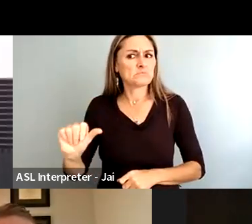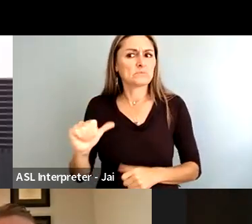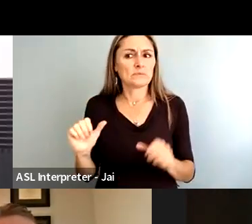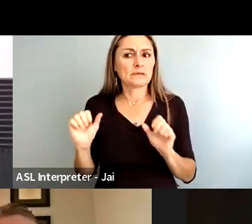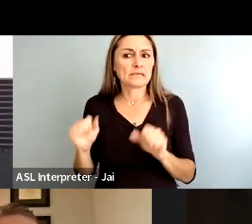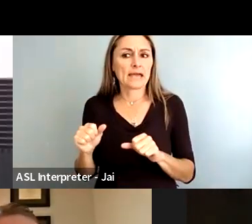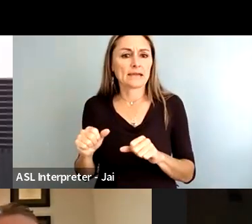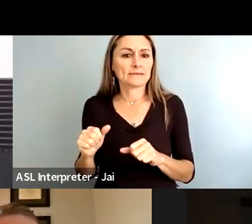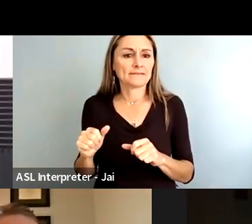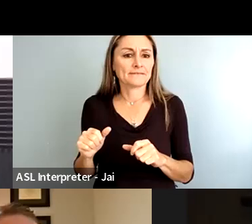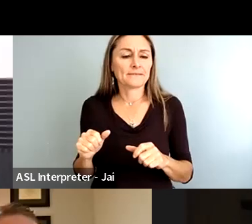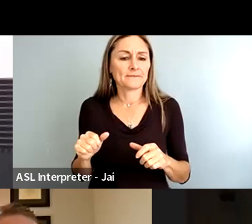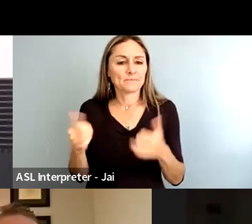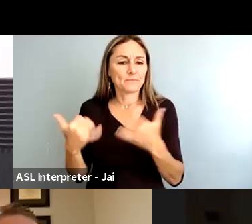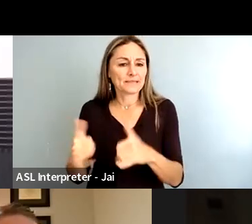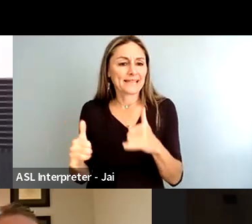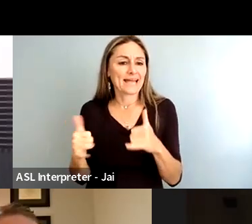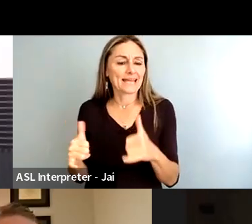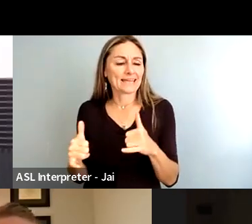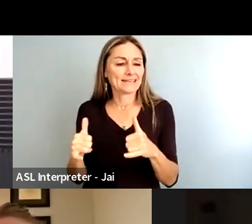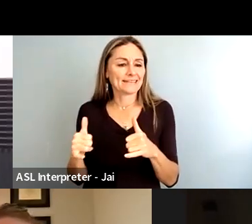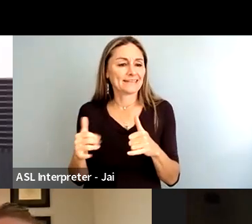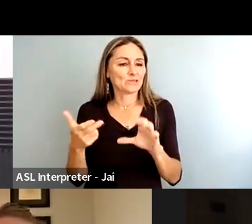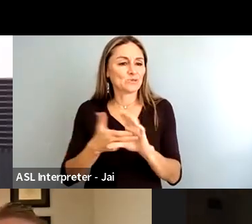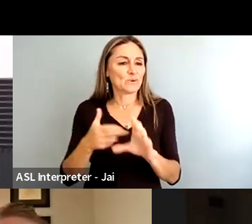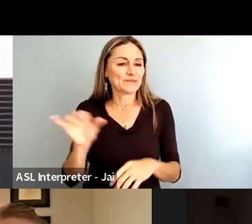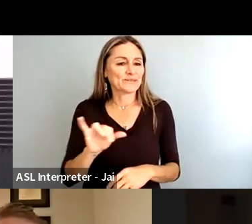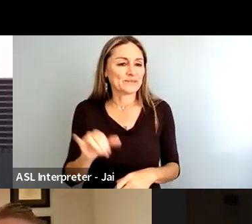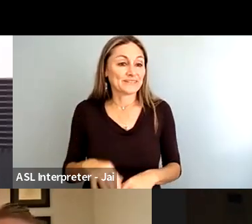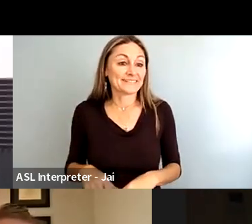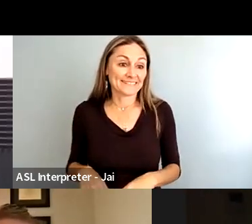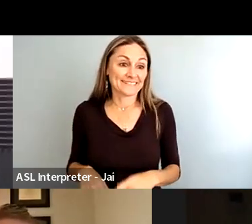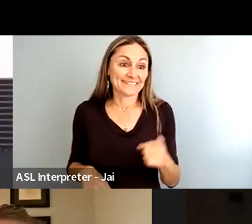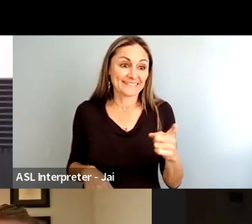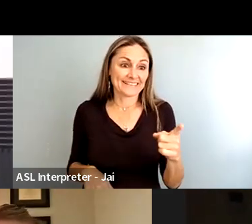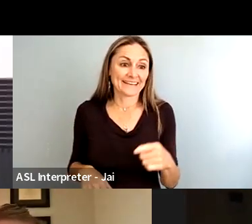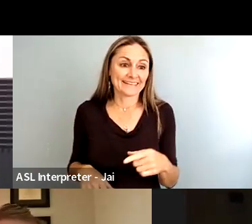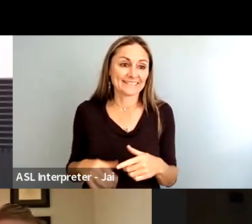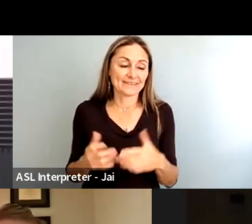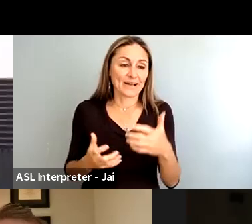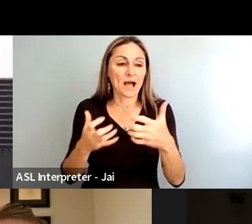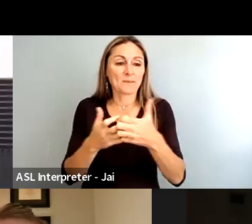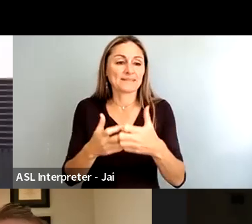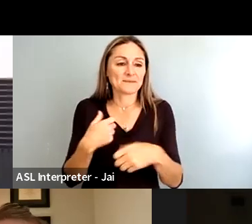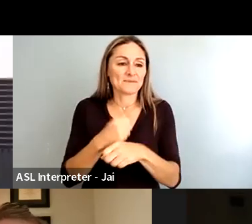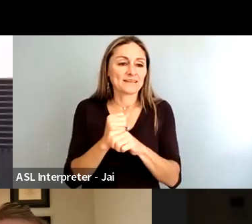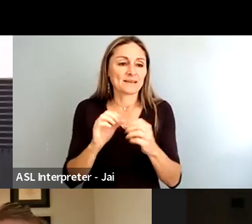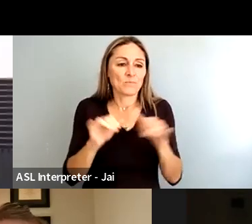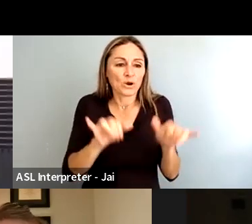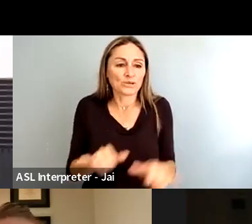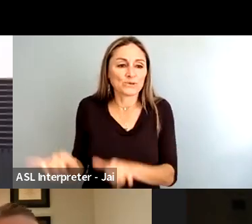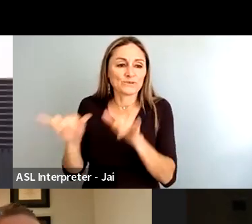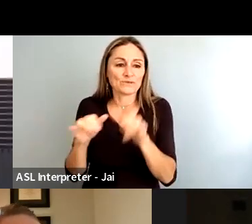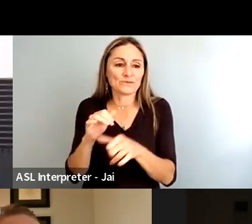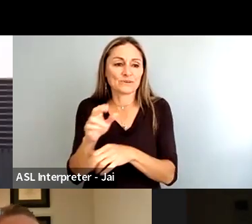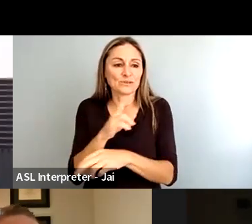could play along and do it with them too. There's some accommodations and making it more universally designed.